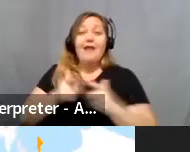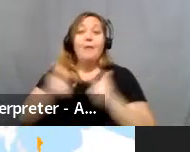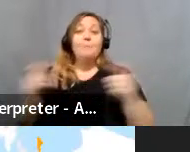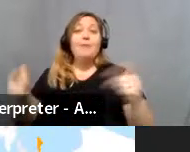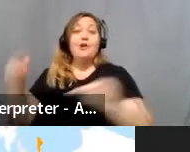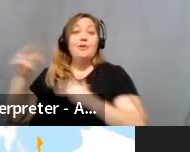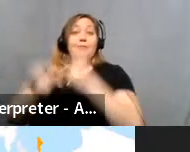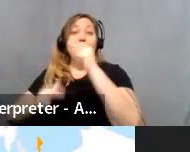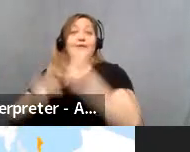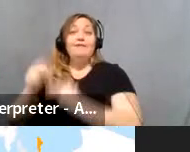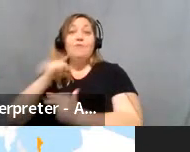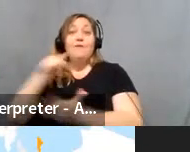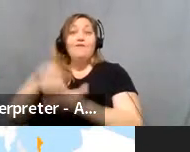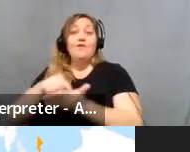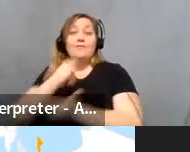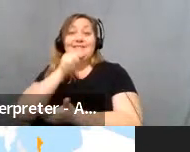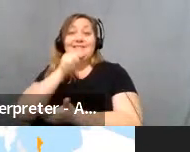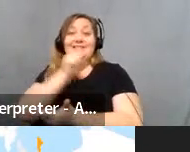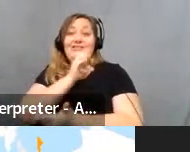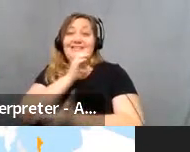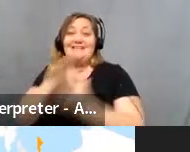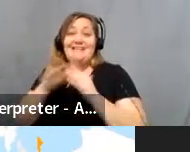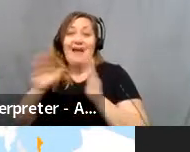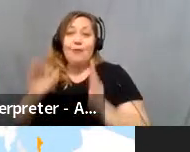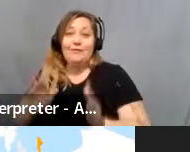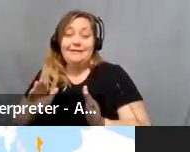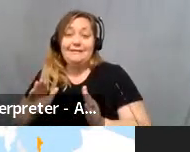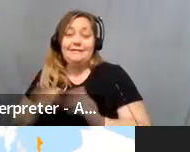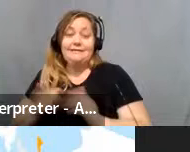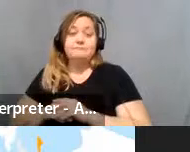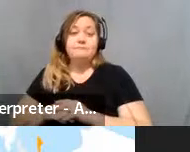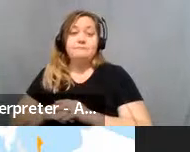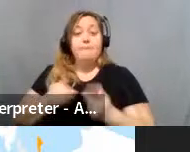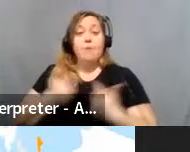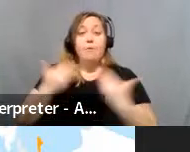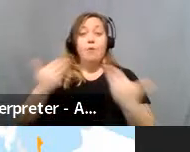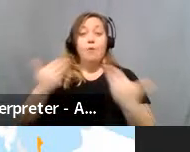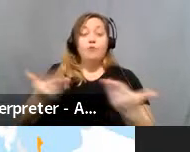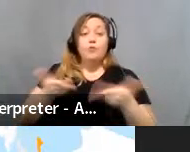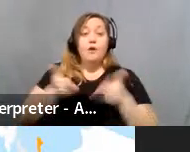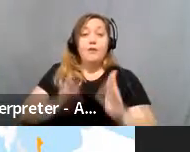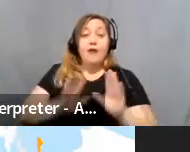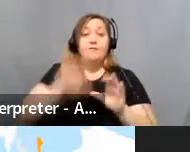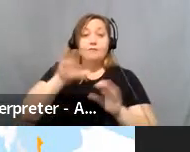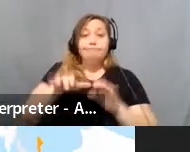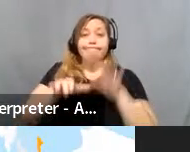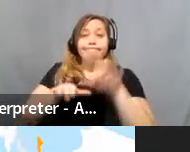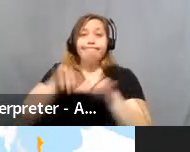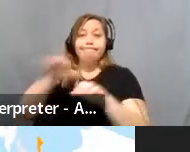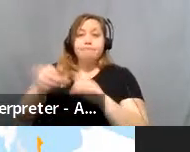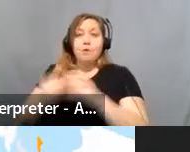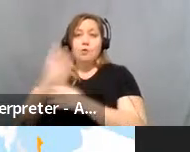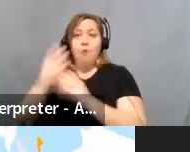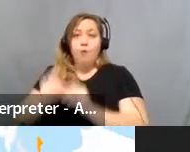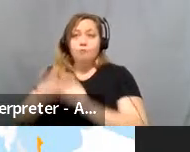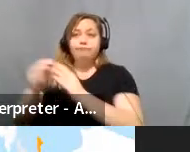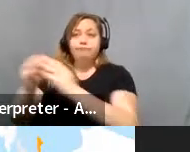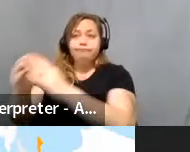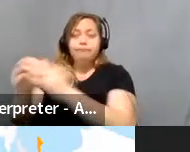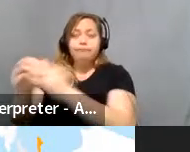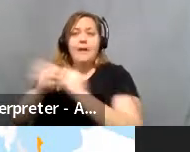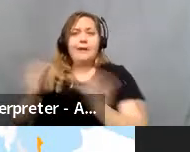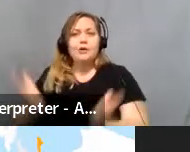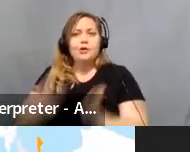affordable senior housing. The proposal will allow for incremental housing growth in neighborhoods and encourage affordable